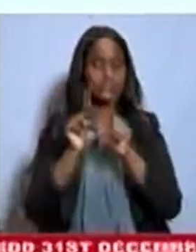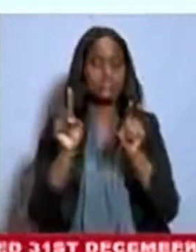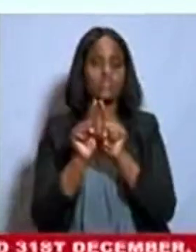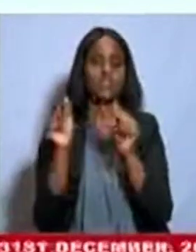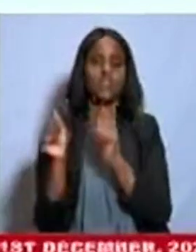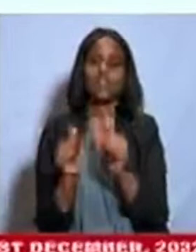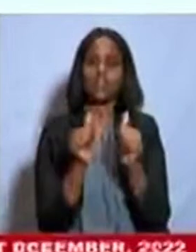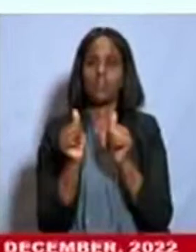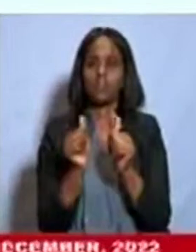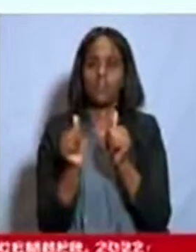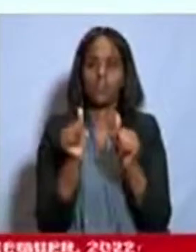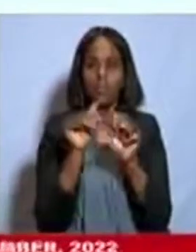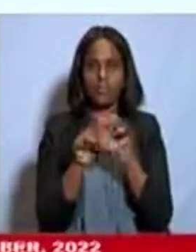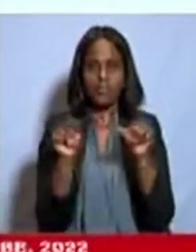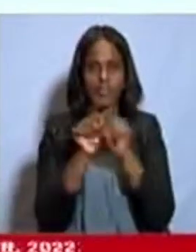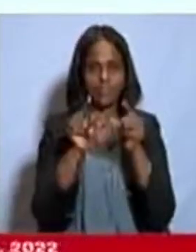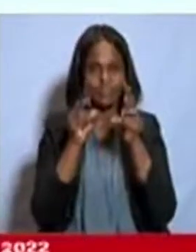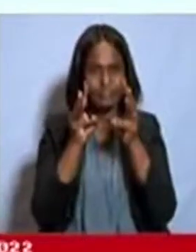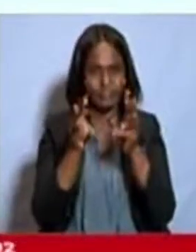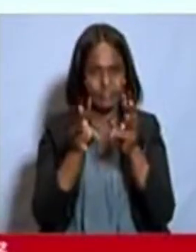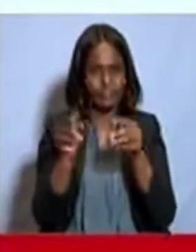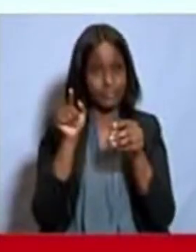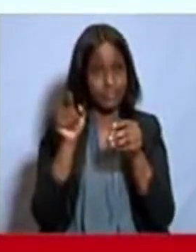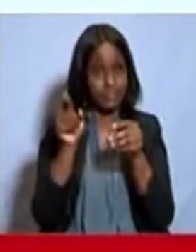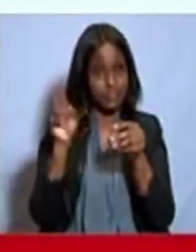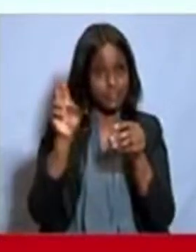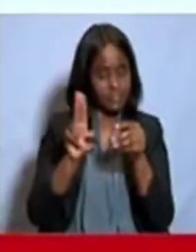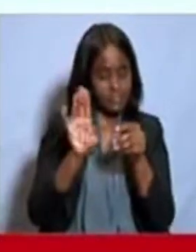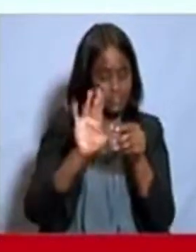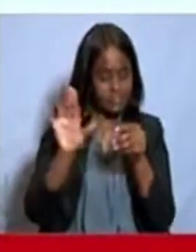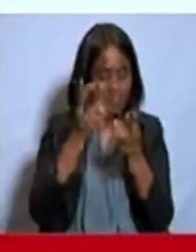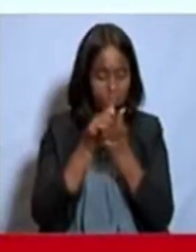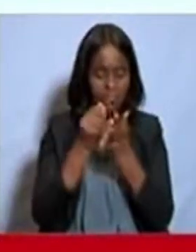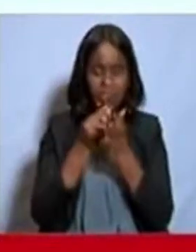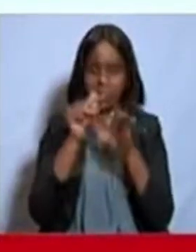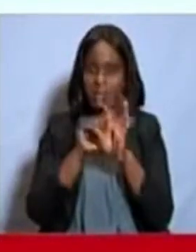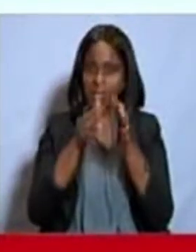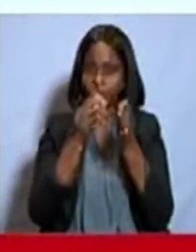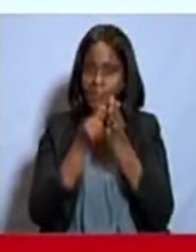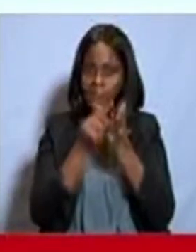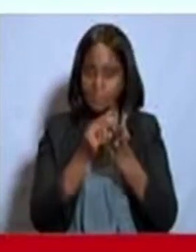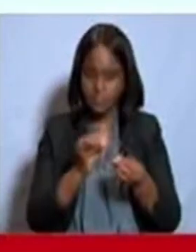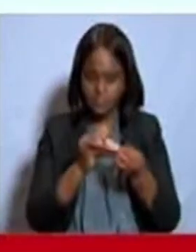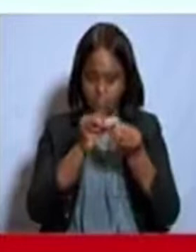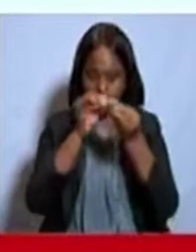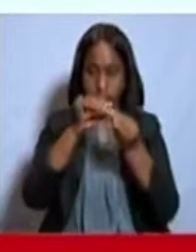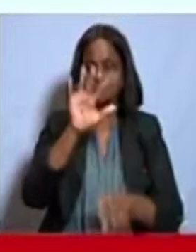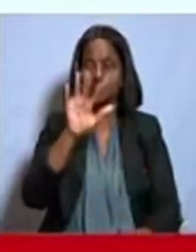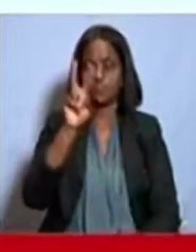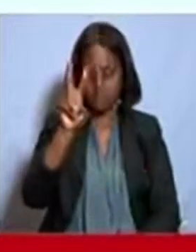activity. In this regard, the utilization of funds in amounts totaling